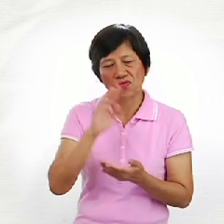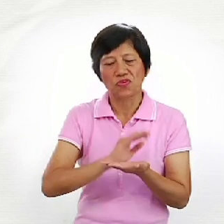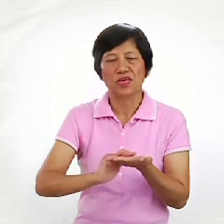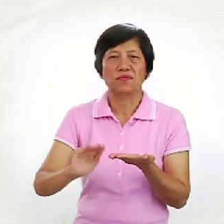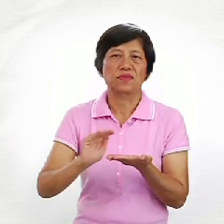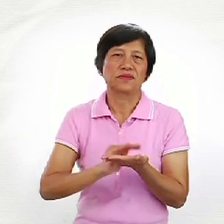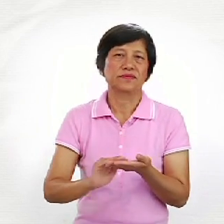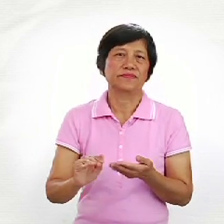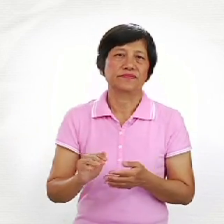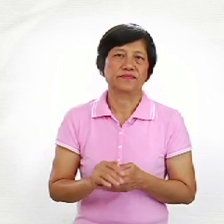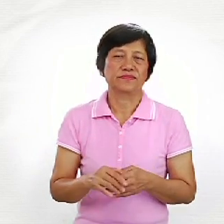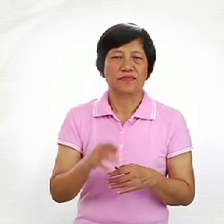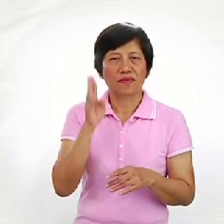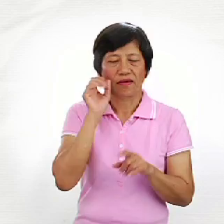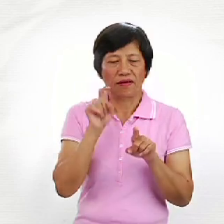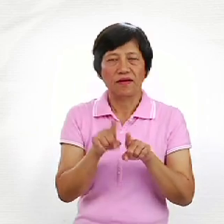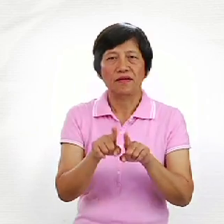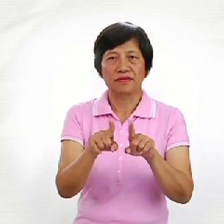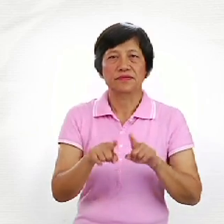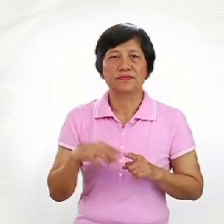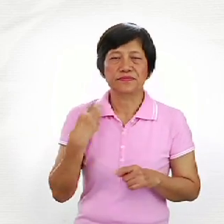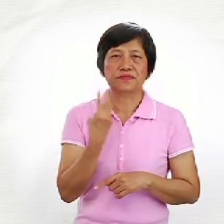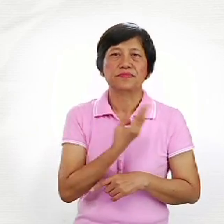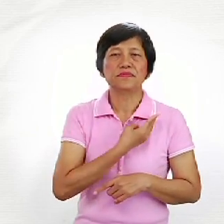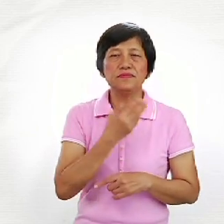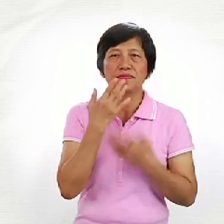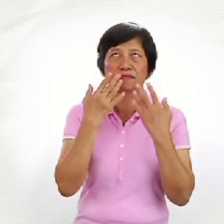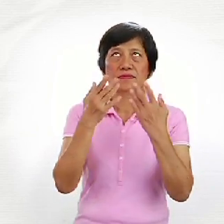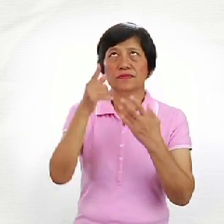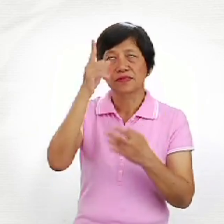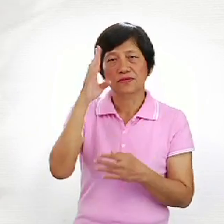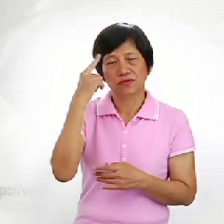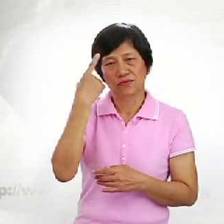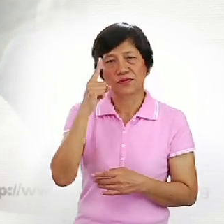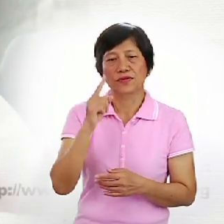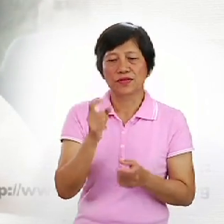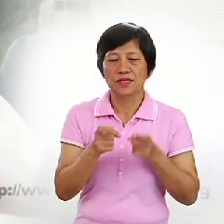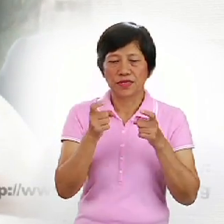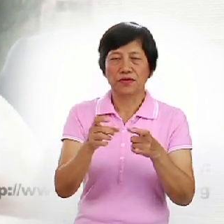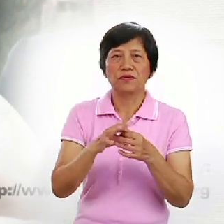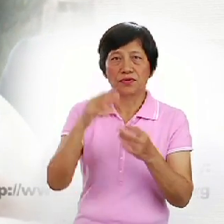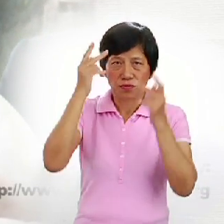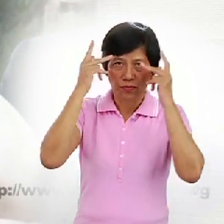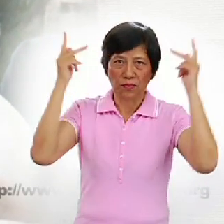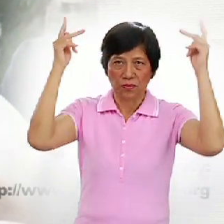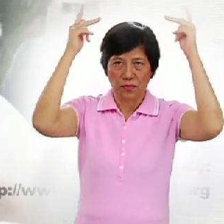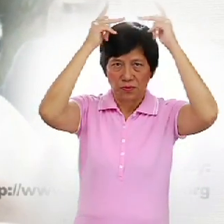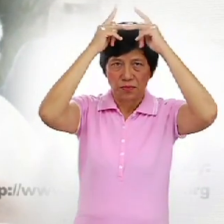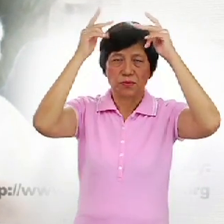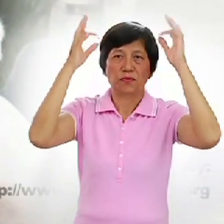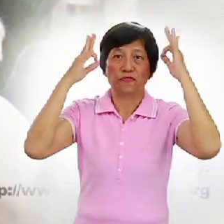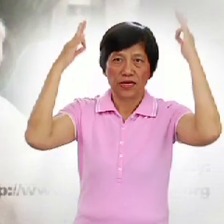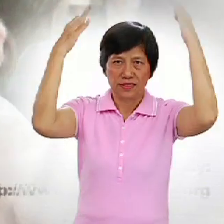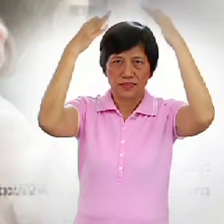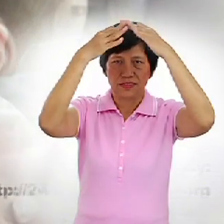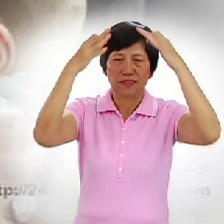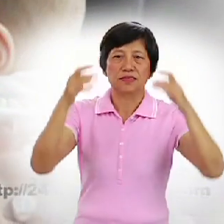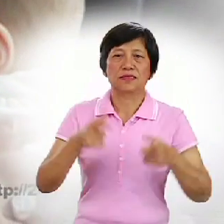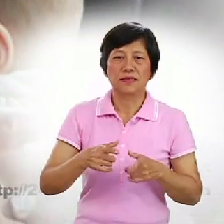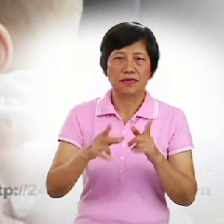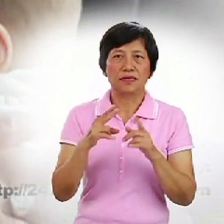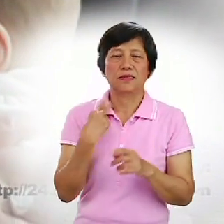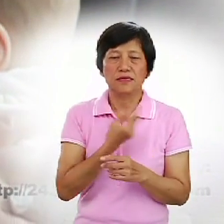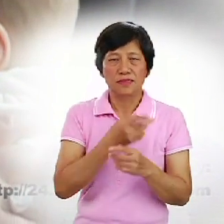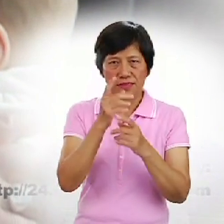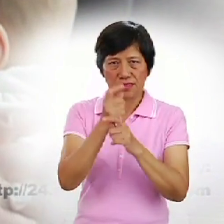sisters, as we thank God for the gift of Pope Francis, let us take to heart his word, which